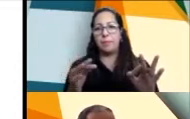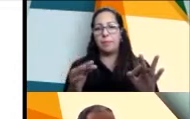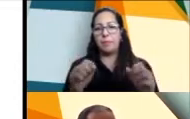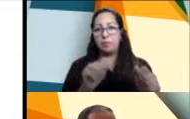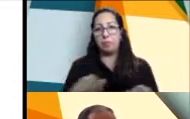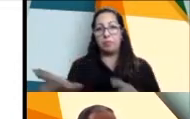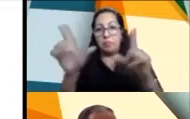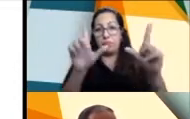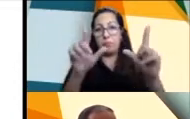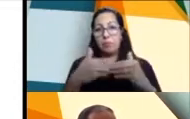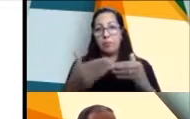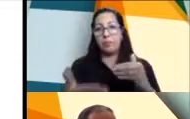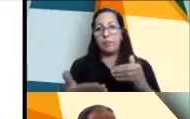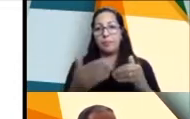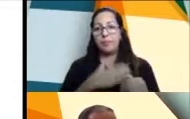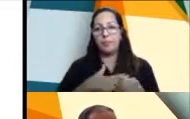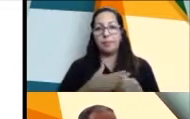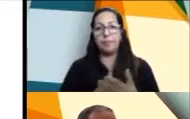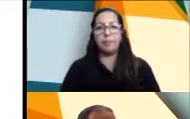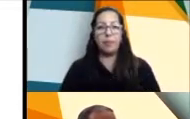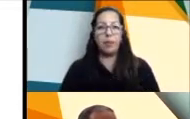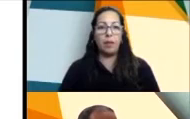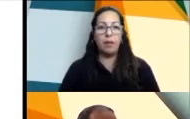next cost form.